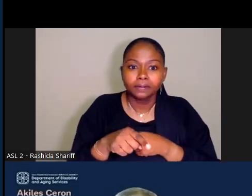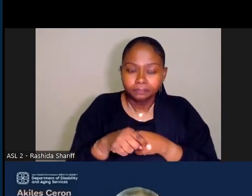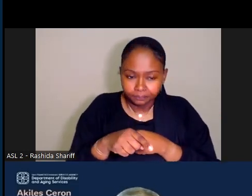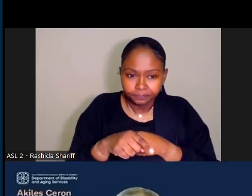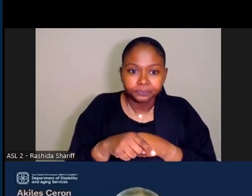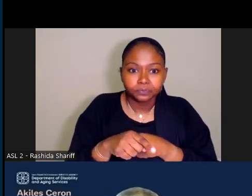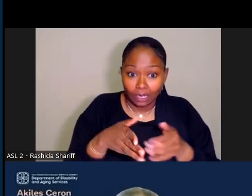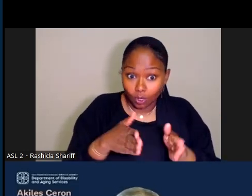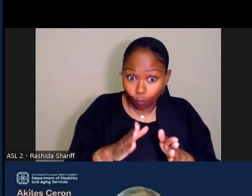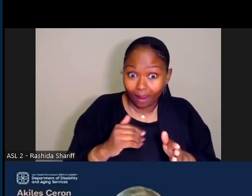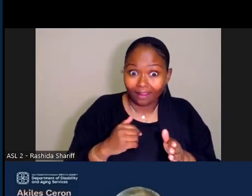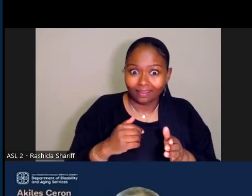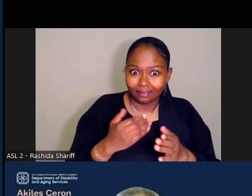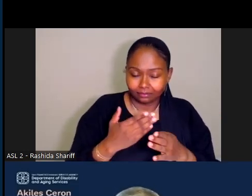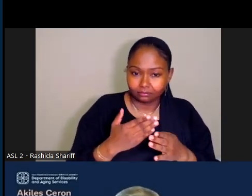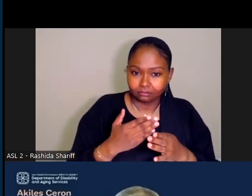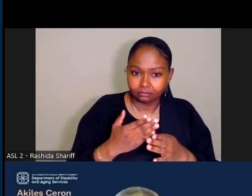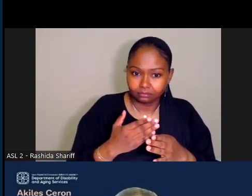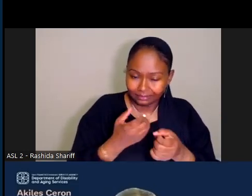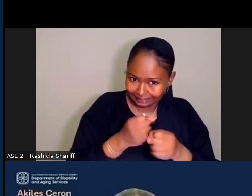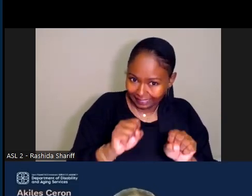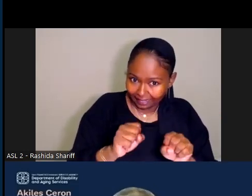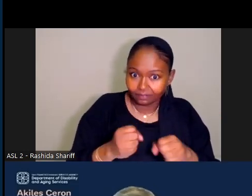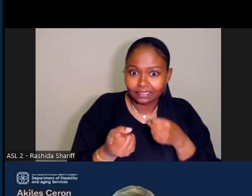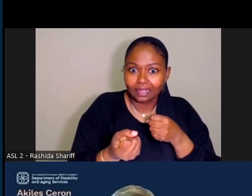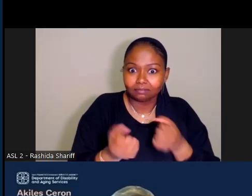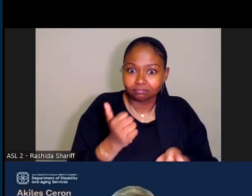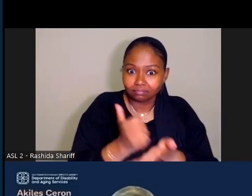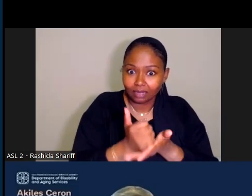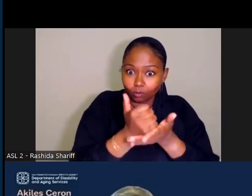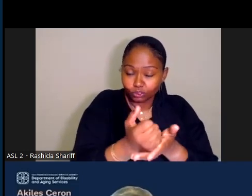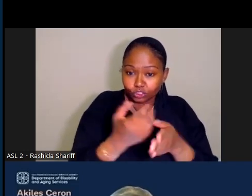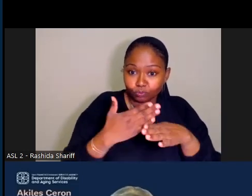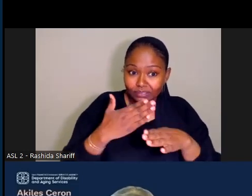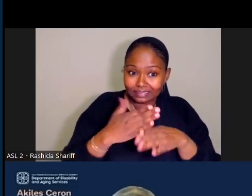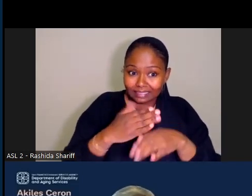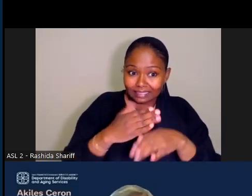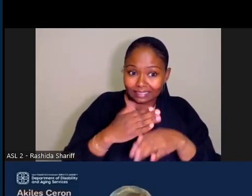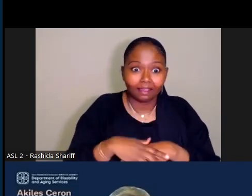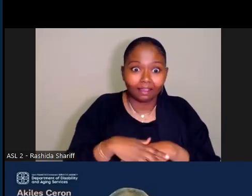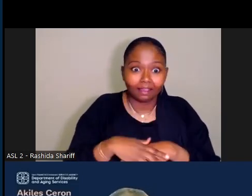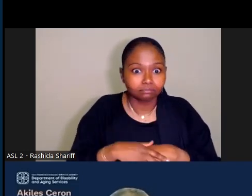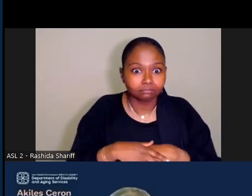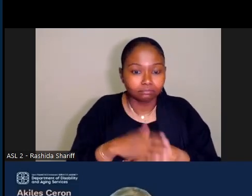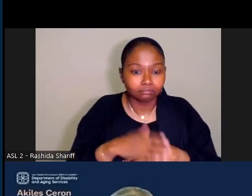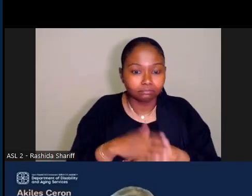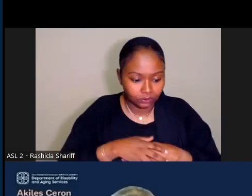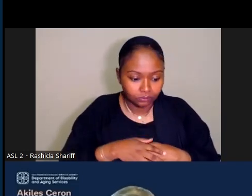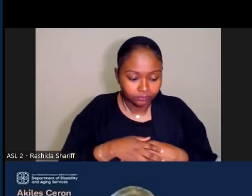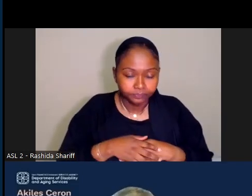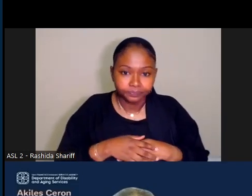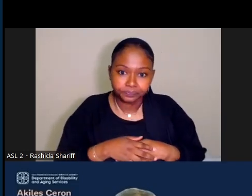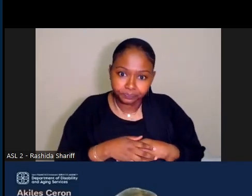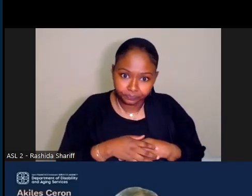helps protect that on behalf of the older adult, the adult with a disability, and to give them the opportunity to bring in